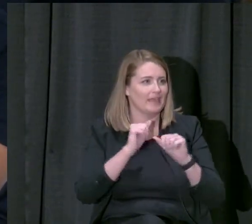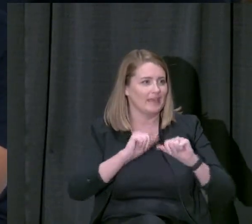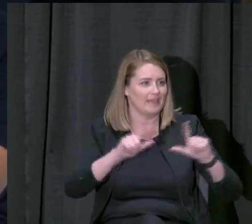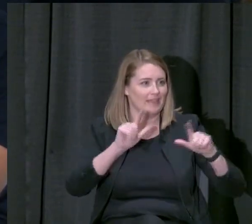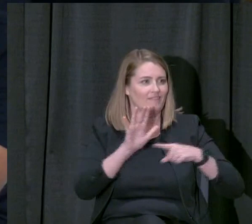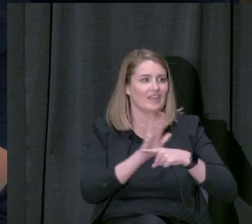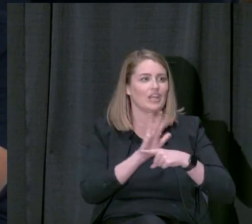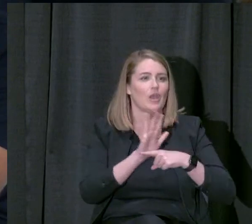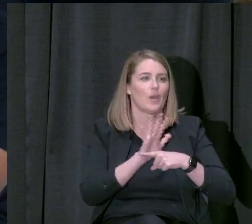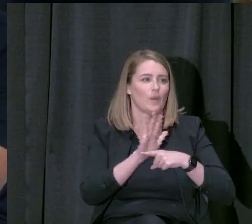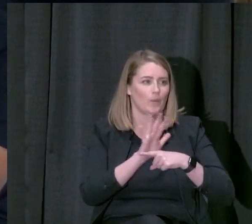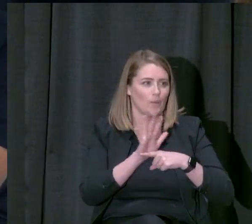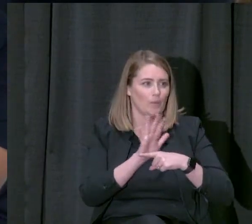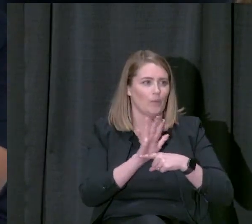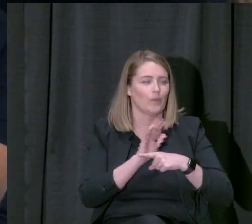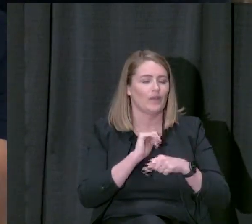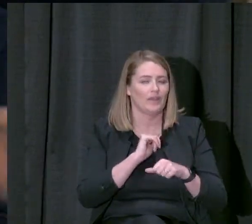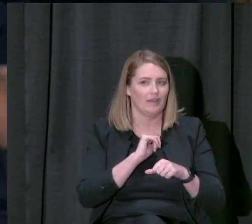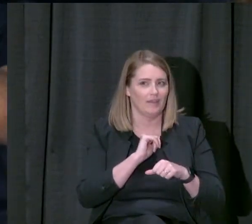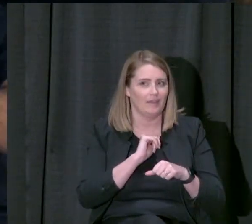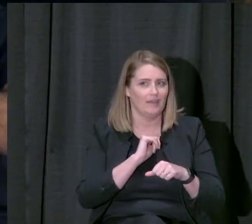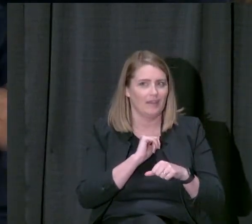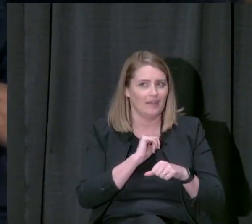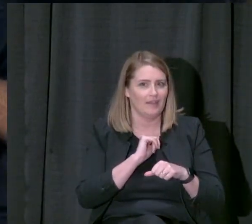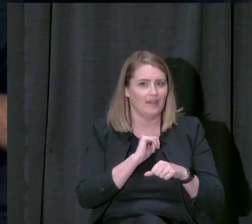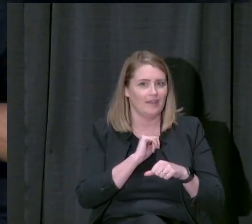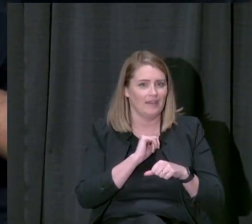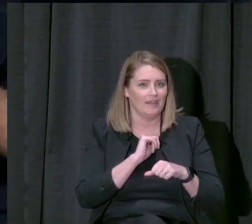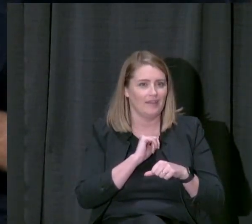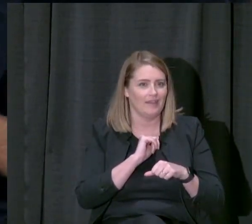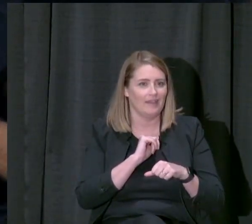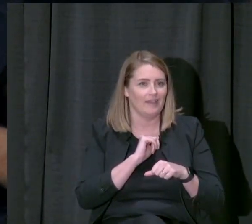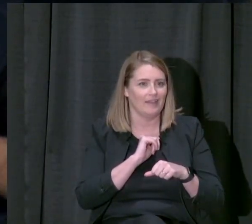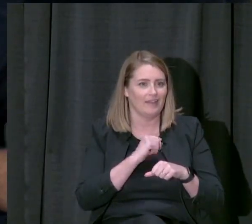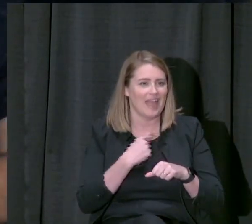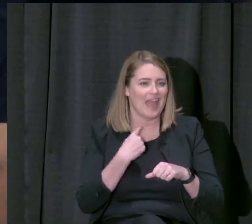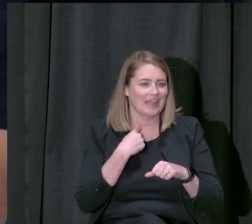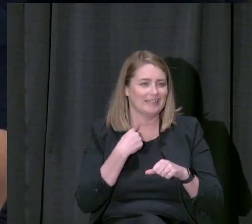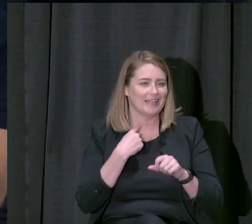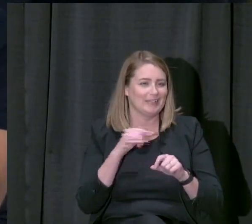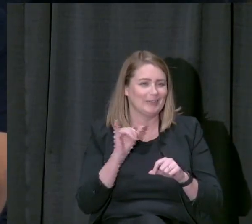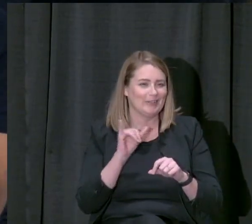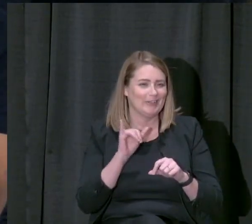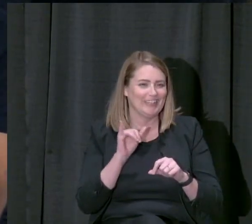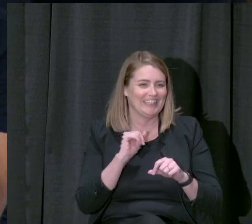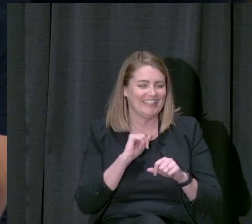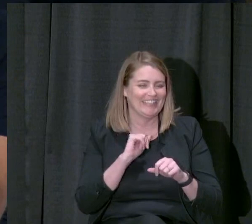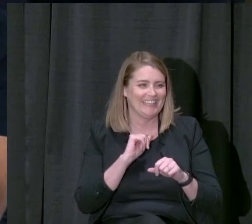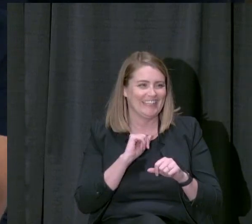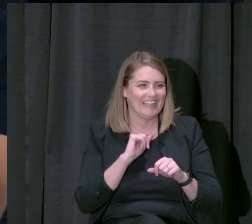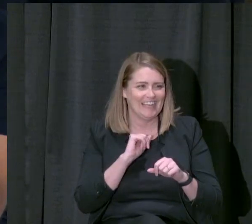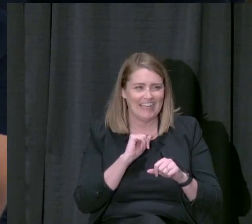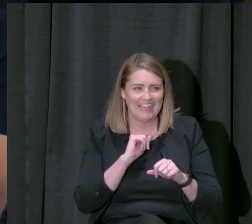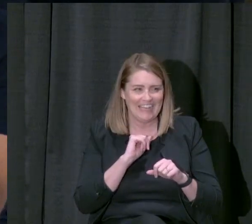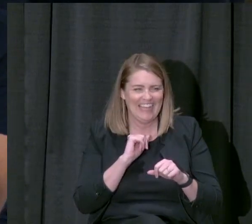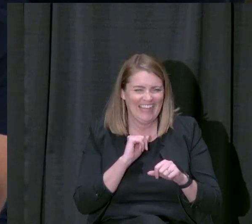as an ally, and you can just make a video call, and you have still your hands free, and you can still ask them for for assistance. And we